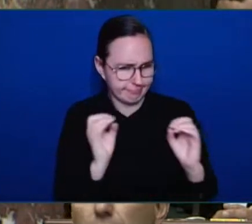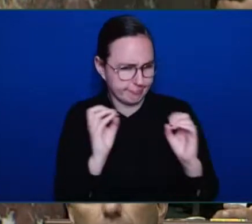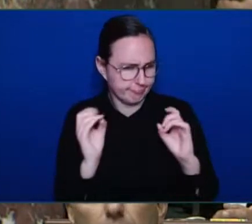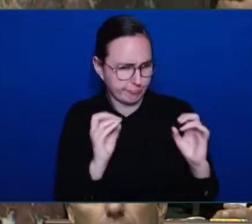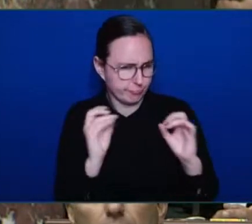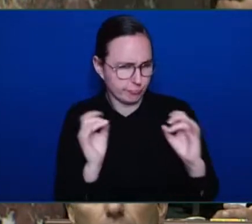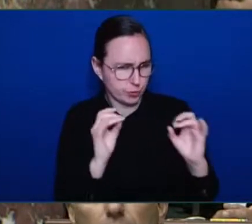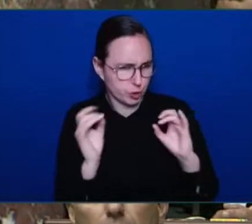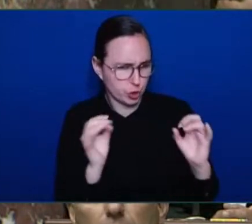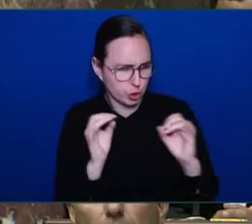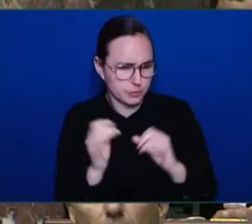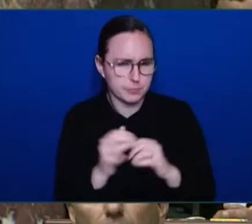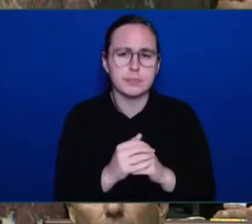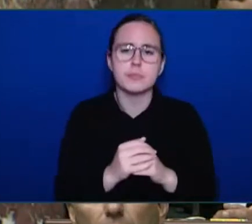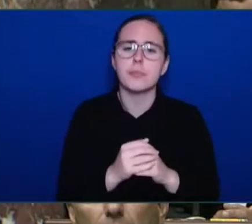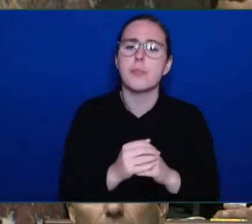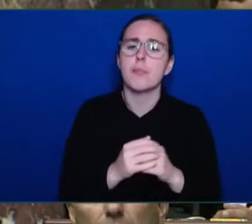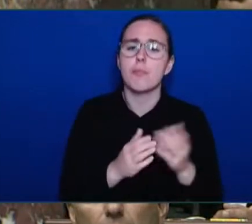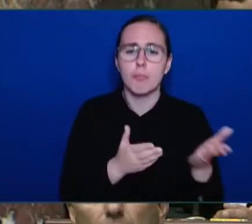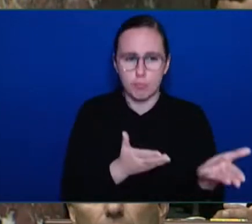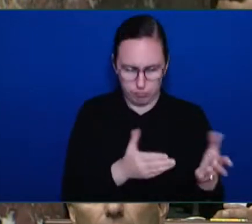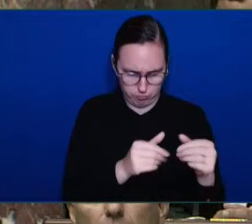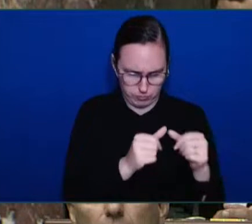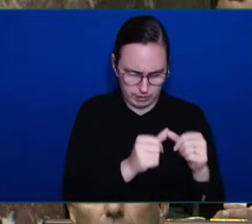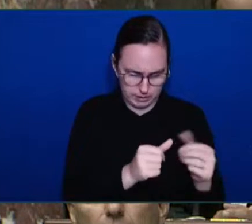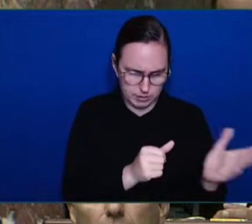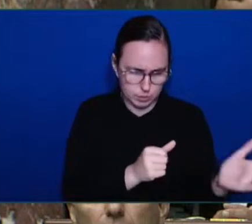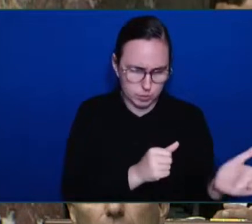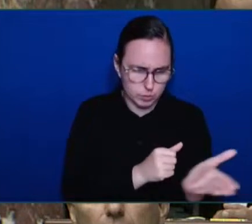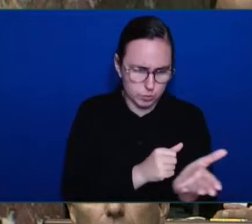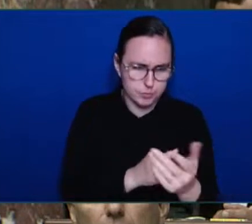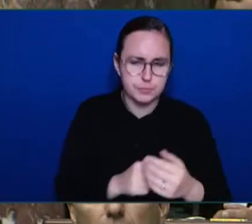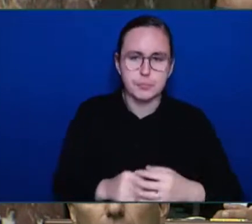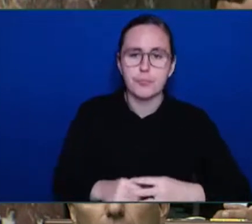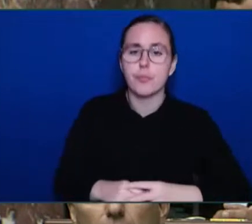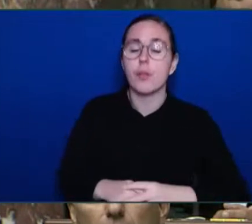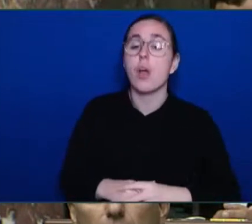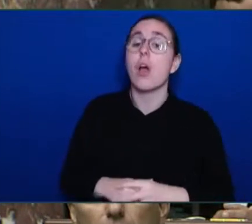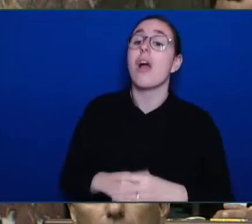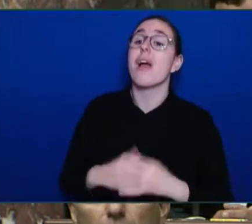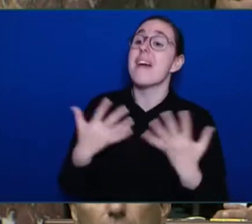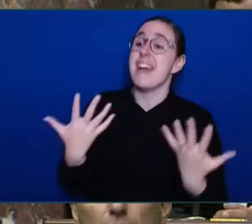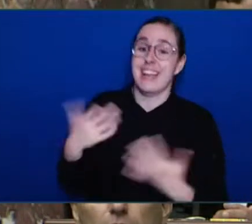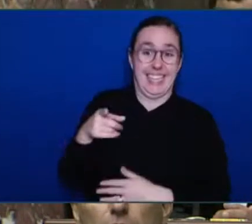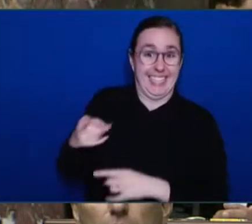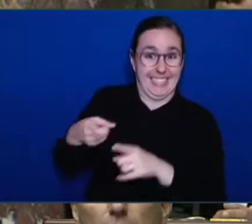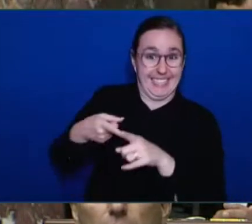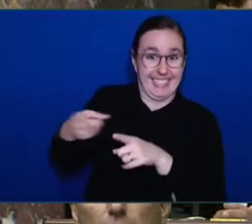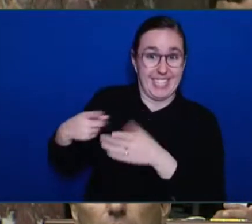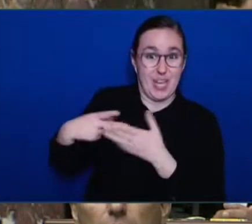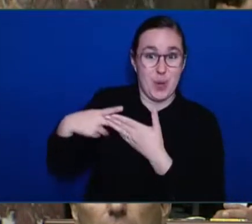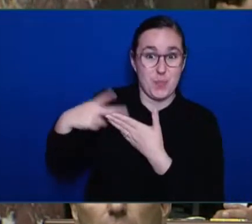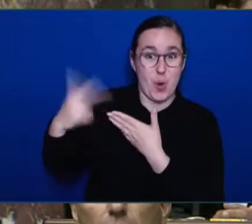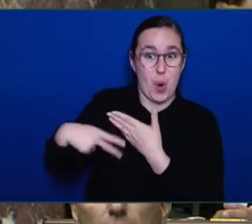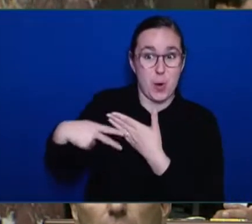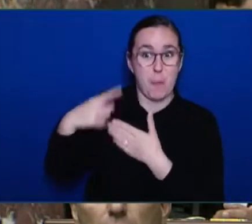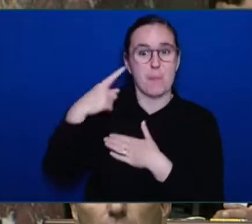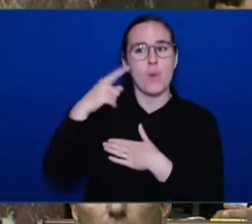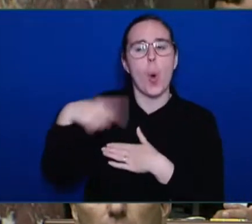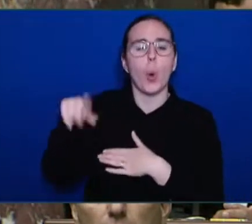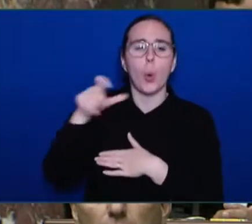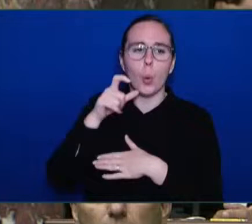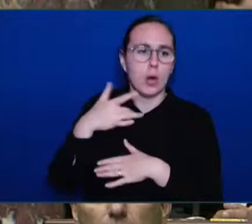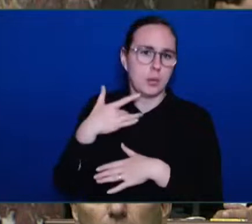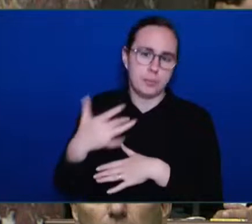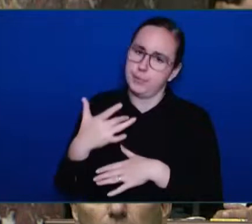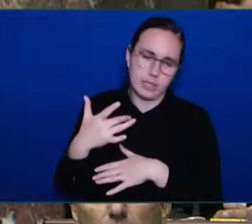was then called, was proven to reduce reoffending by 40% in its first year. Over the last